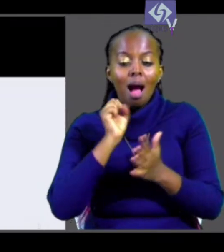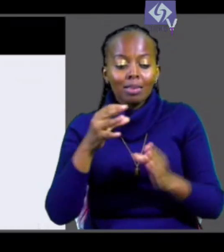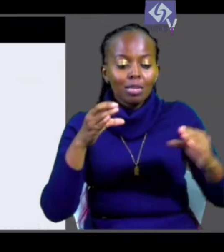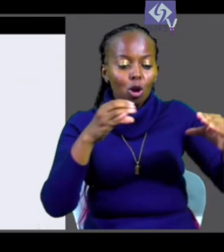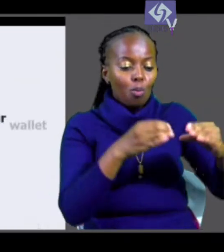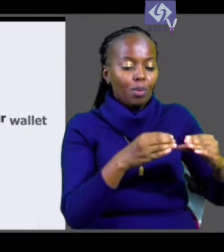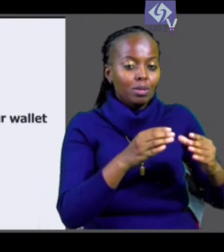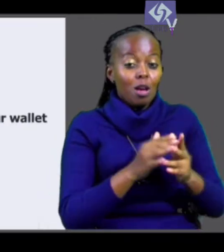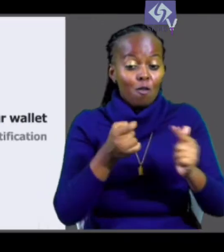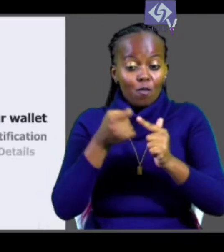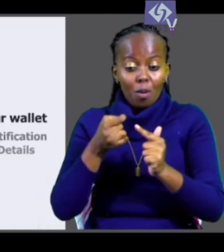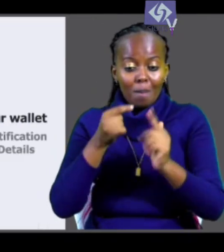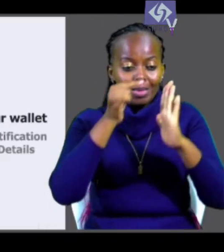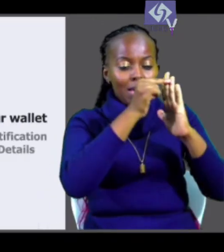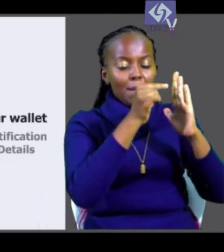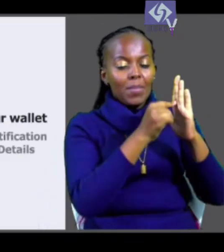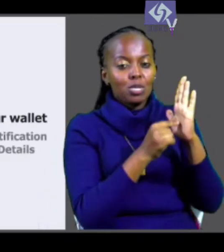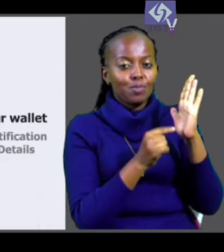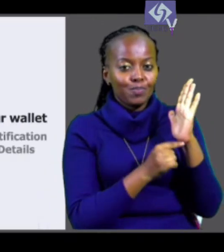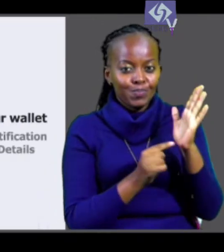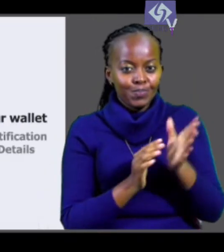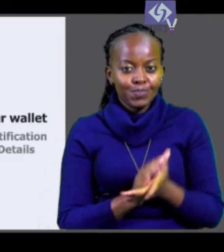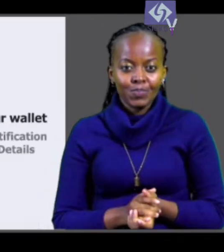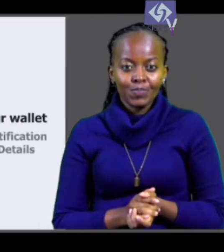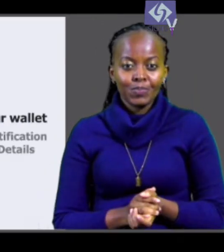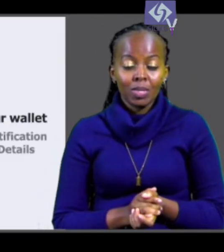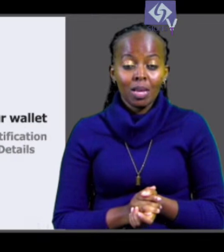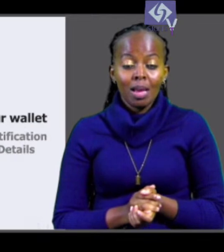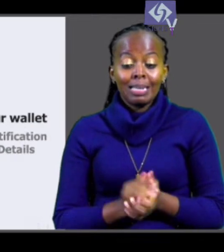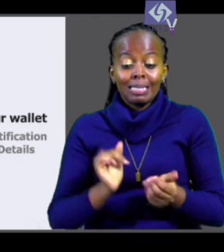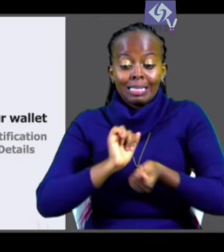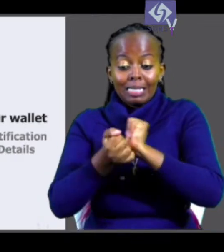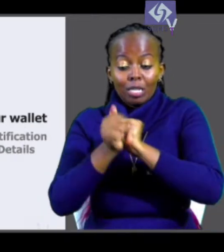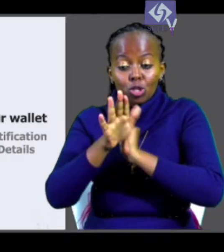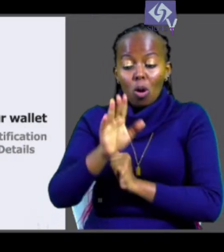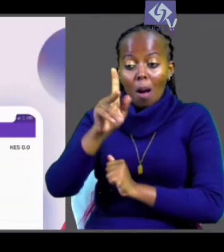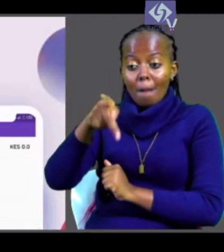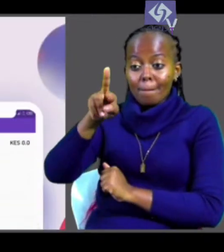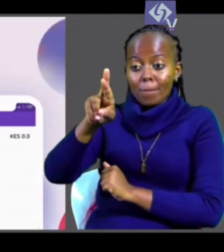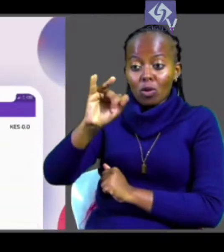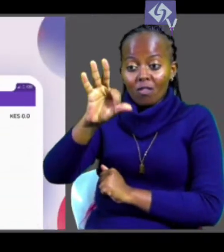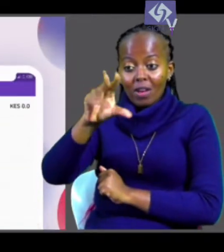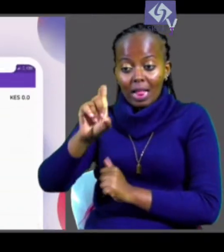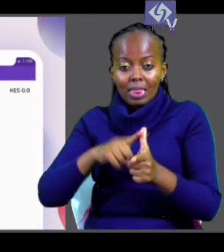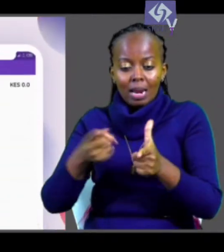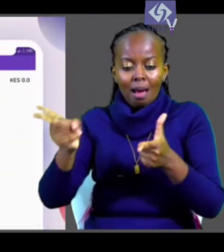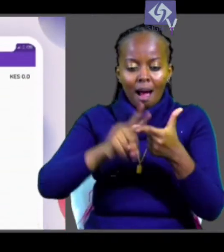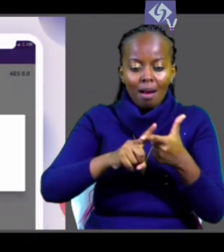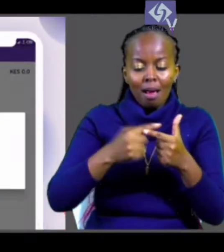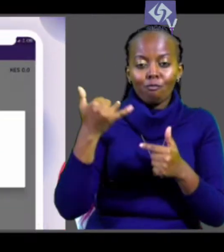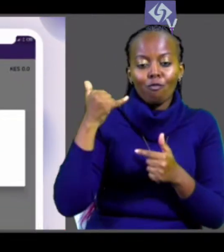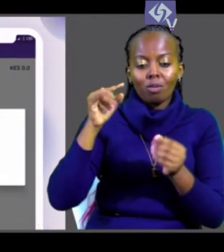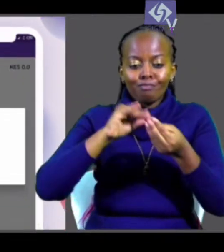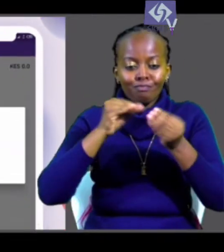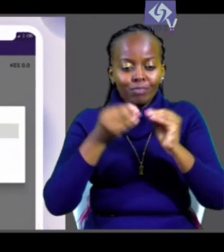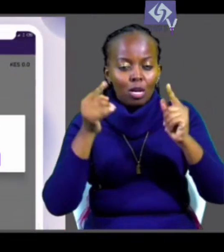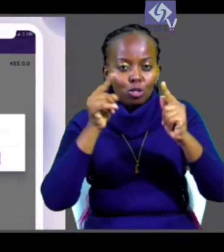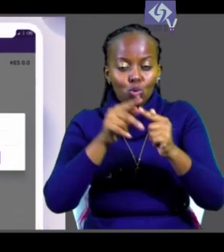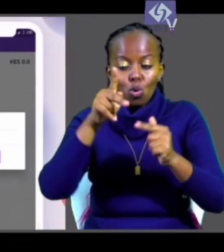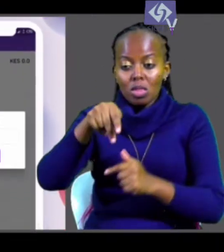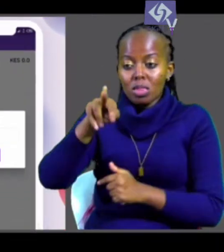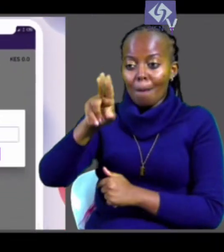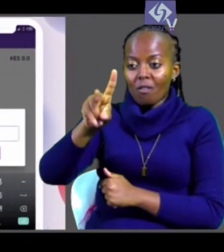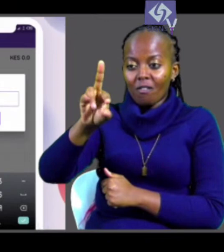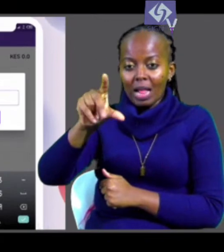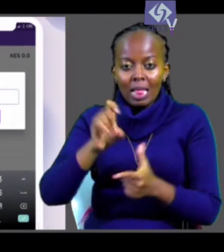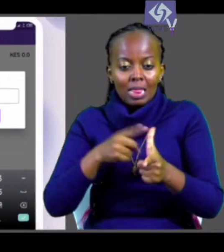register as a corporate entity from the drop-down menu. Edit your profile and add your phone number onto